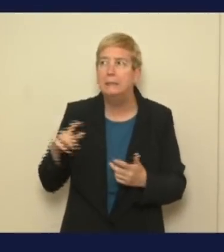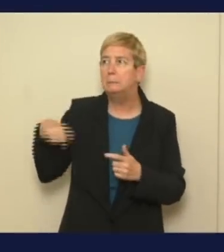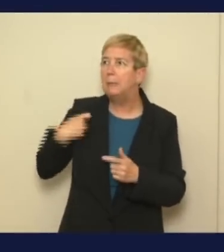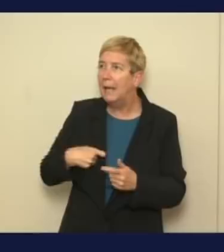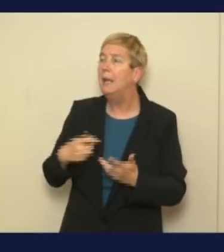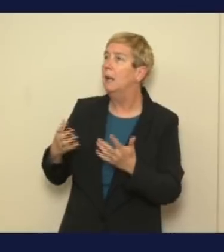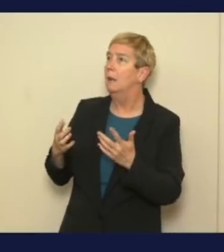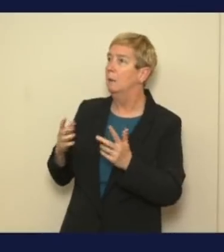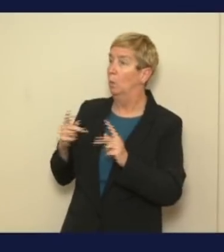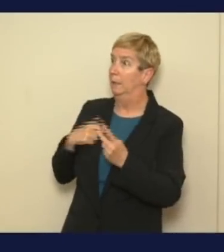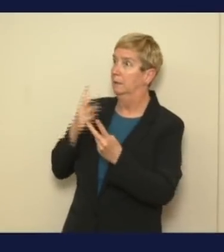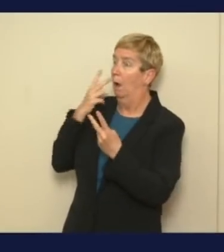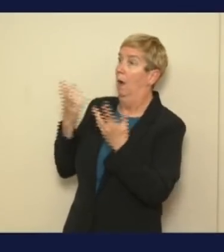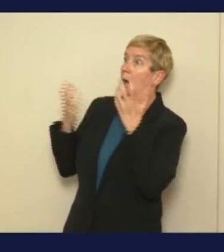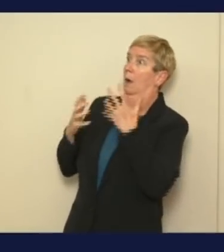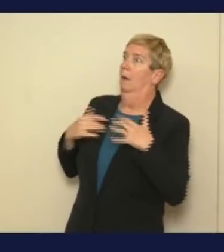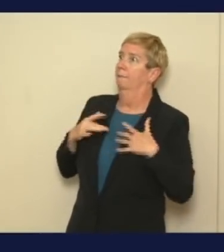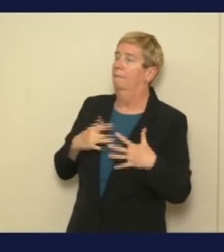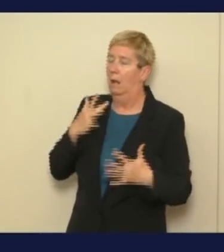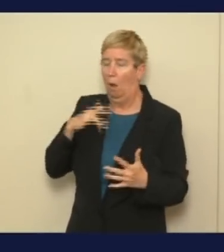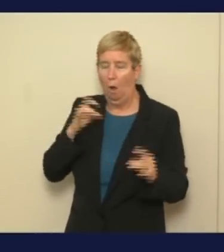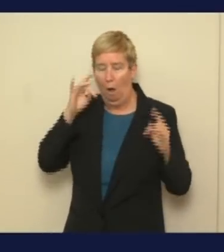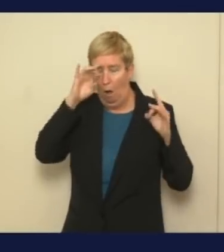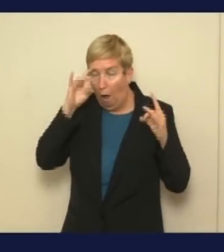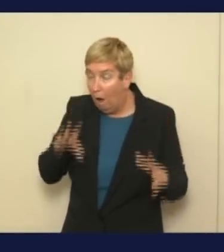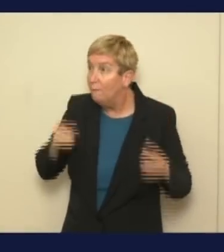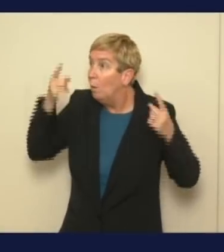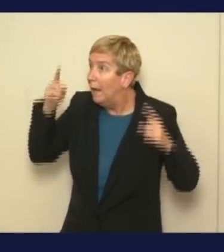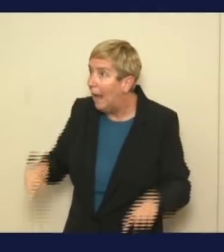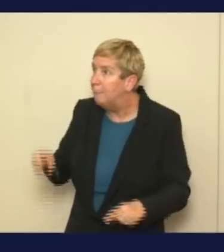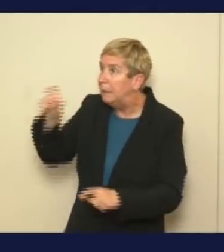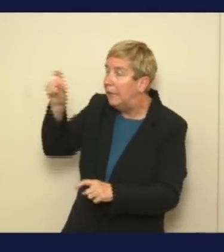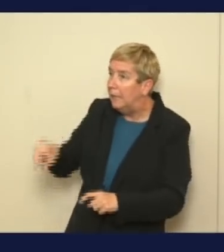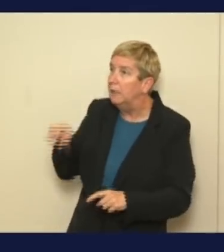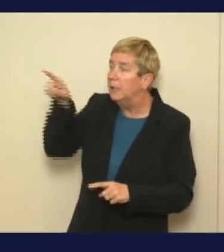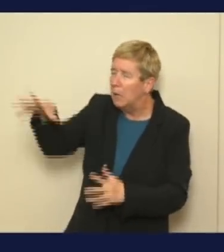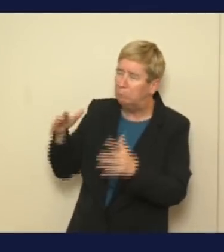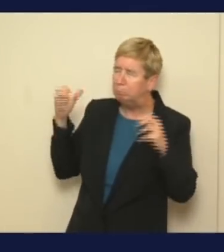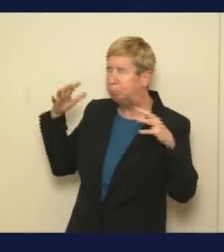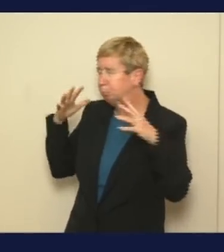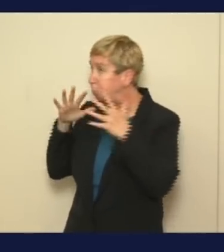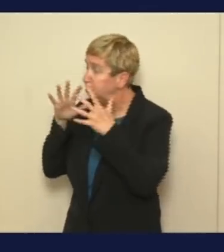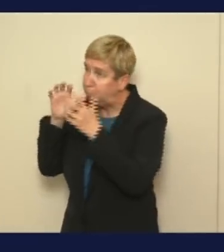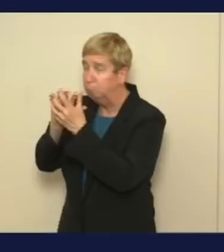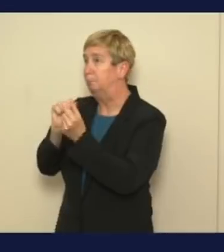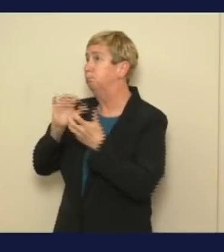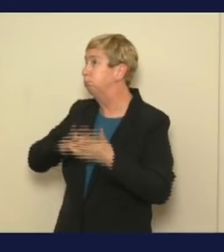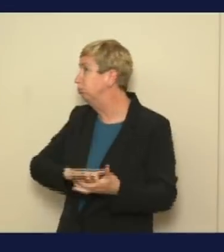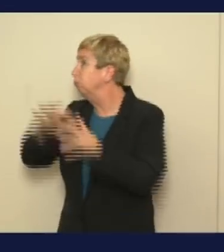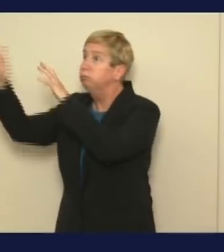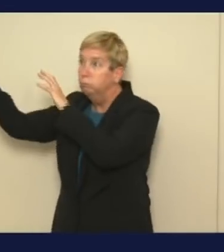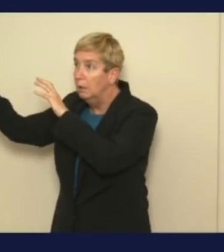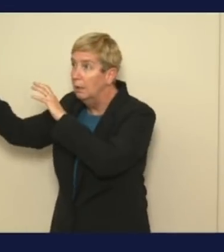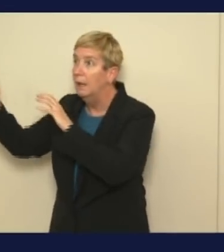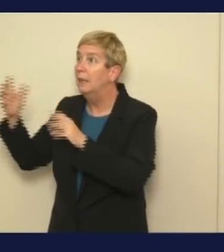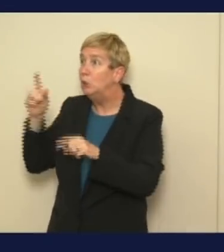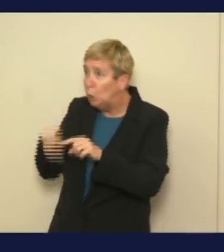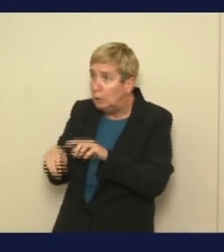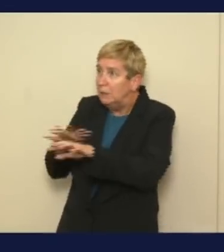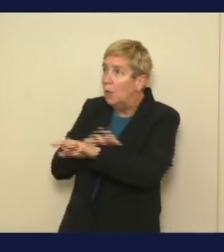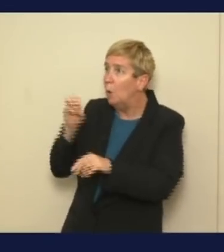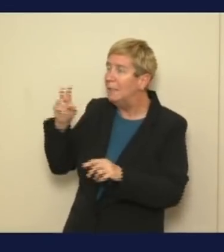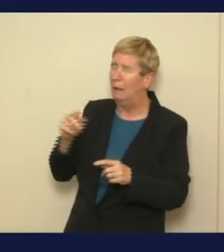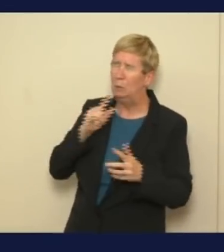did, watched with horror about the real life impacts in a country where you couldn't slow the